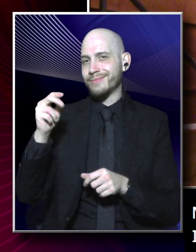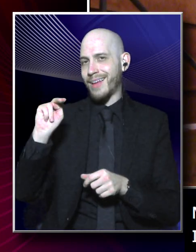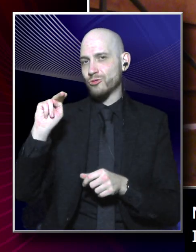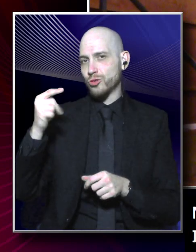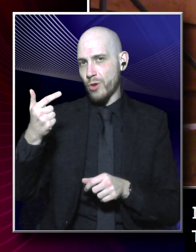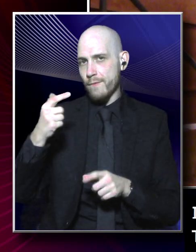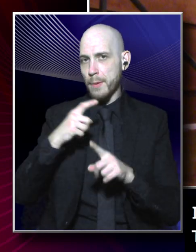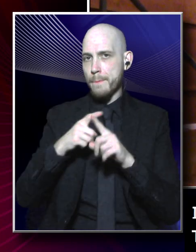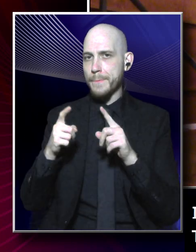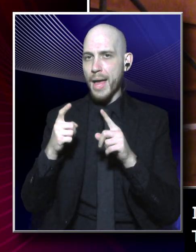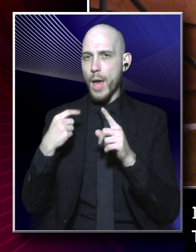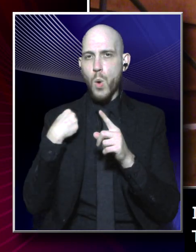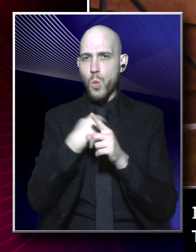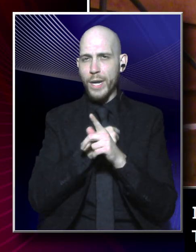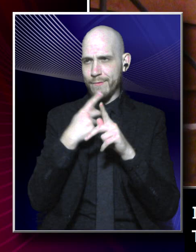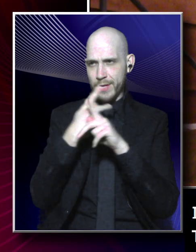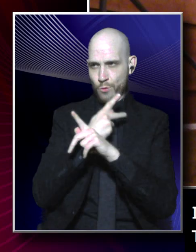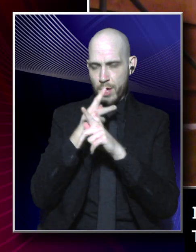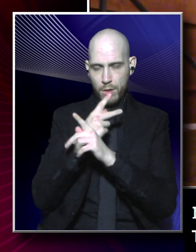and what's that best match.